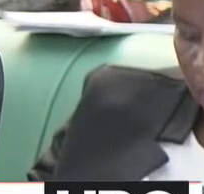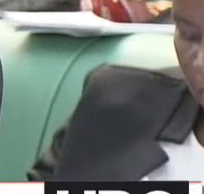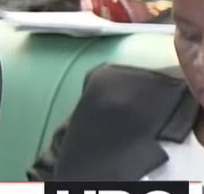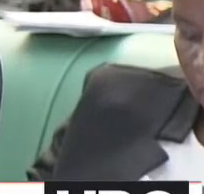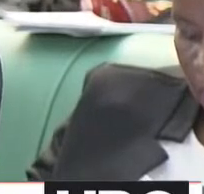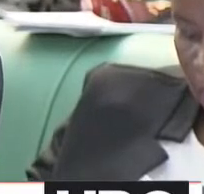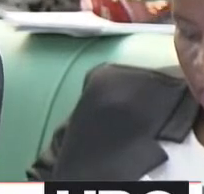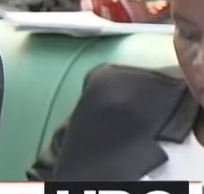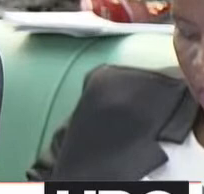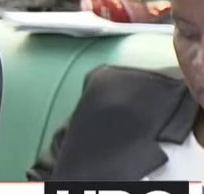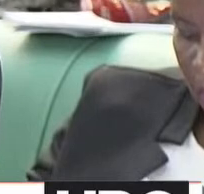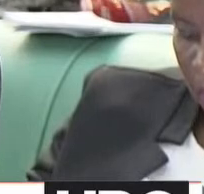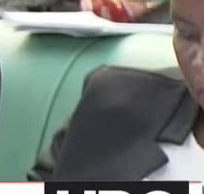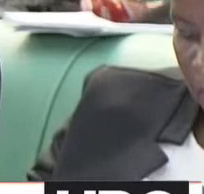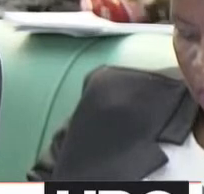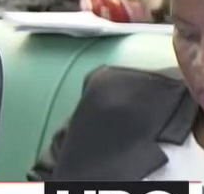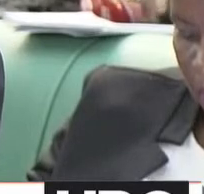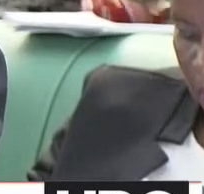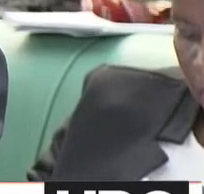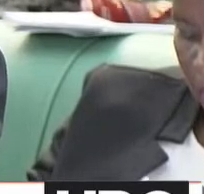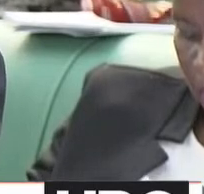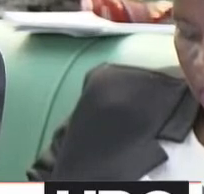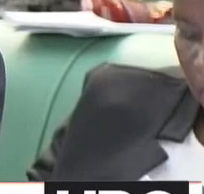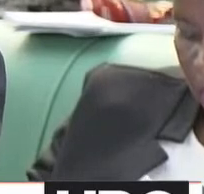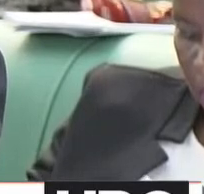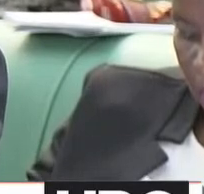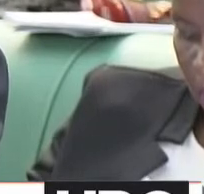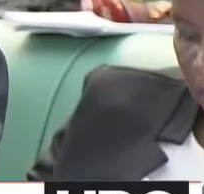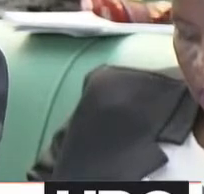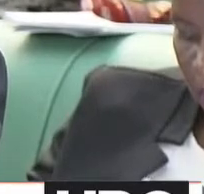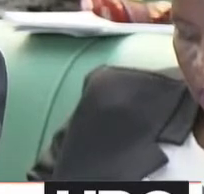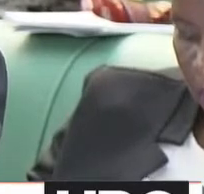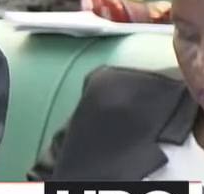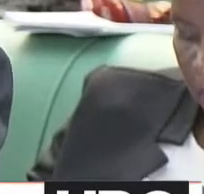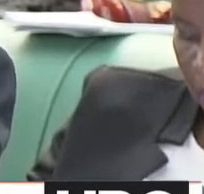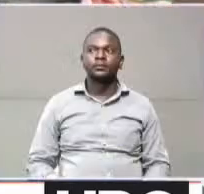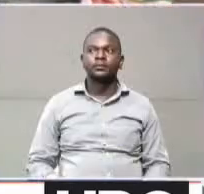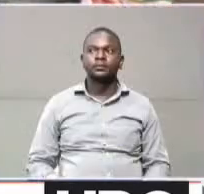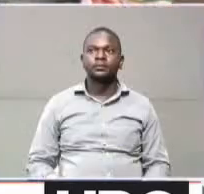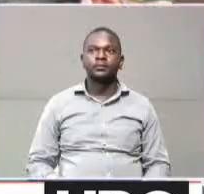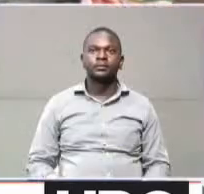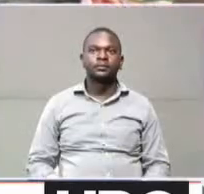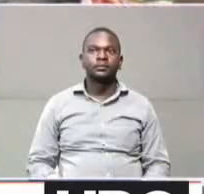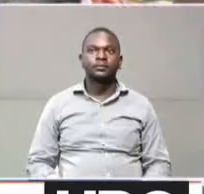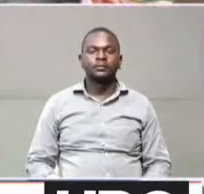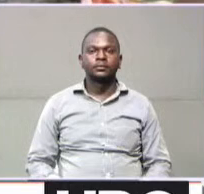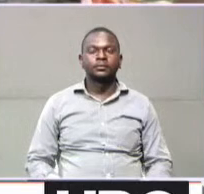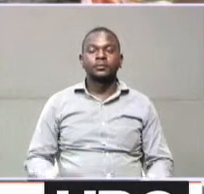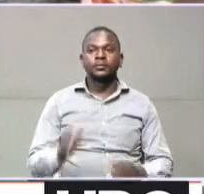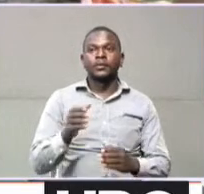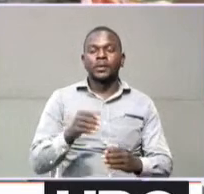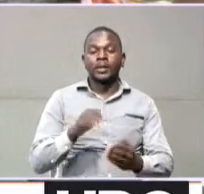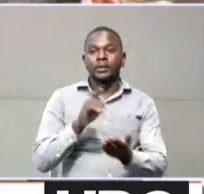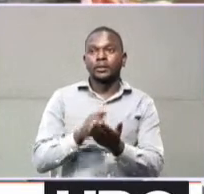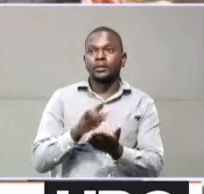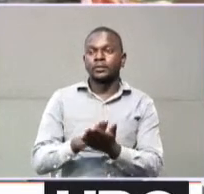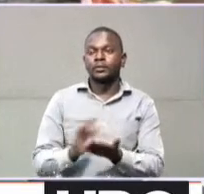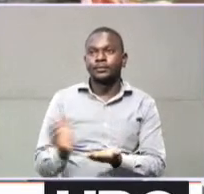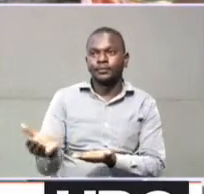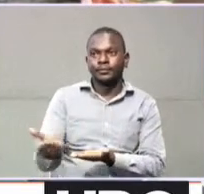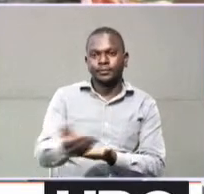necessary to ready the pdm for the specimen specifically to complete data collection on all